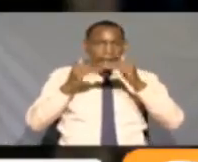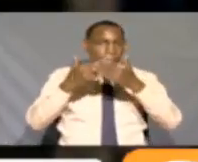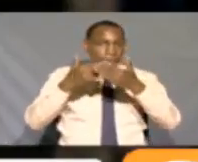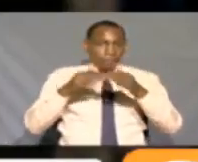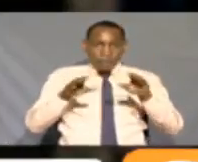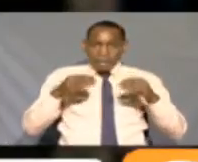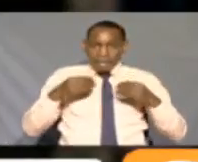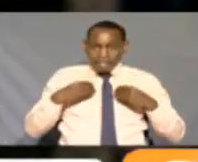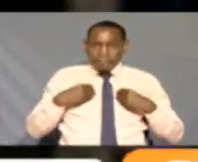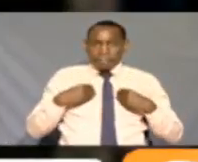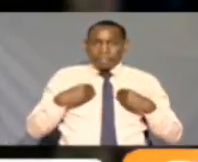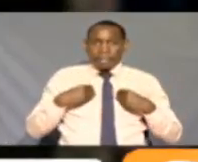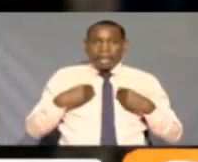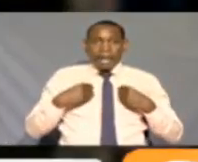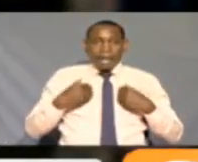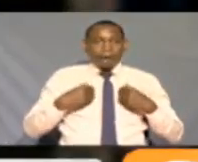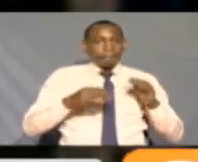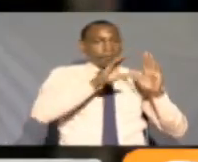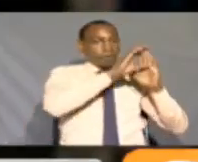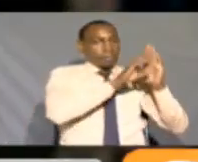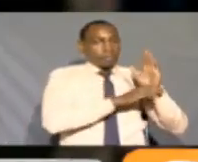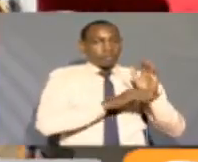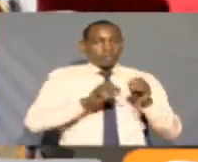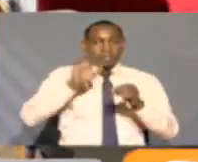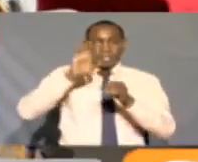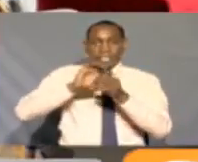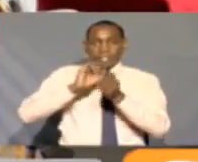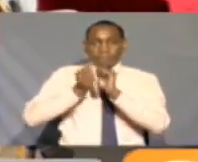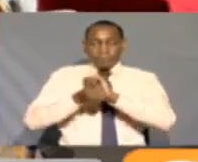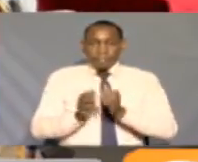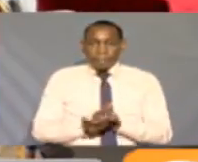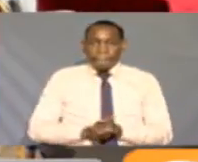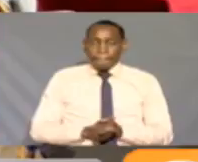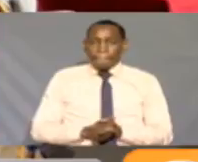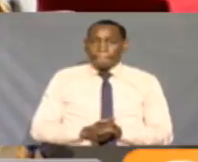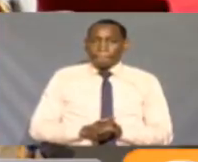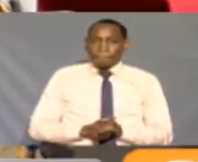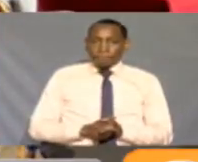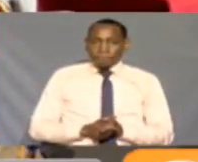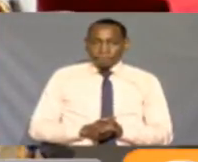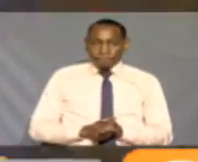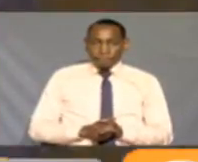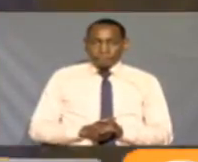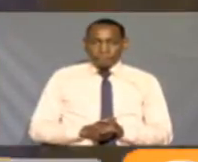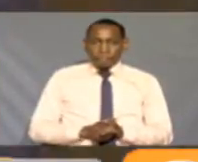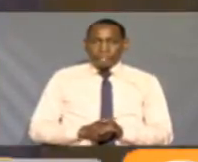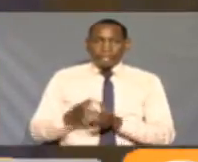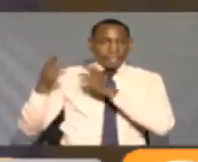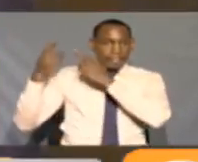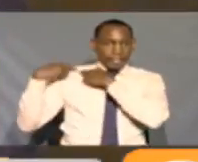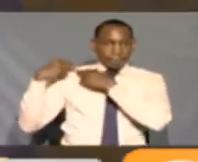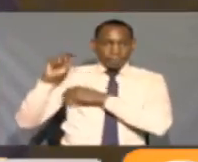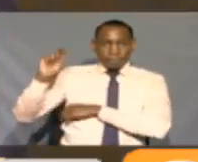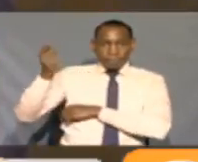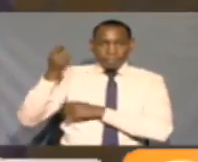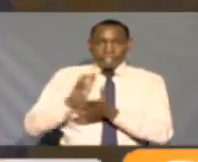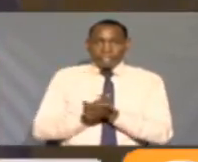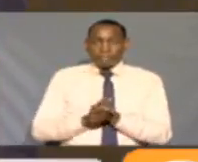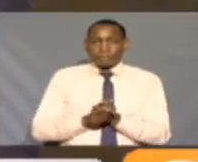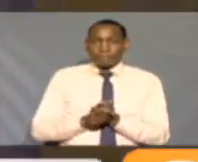we accept to move into a referendum. Okay, that's an interesting point that you've raised as your last one. And of course, you said the buck stops with the president. Dr.